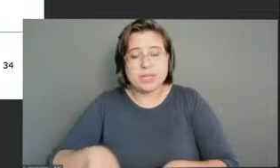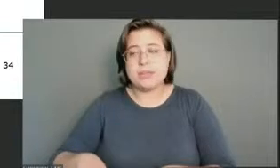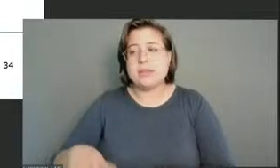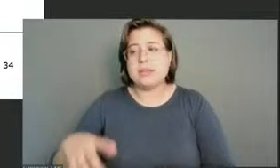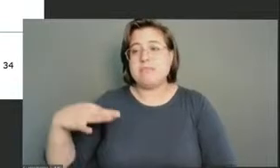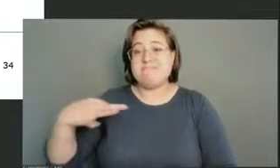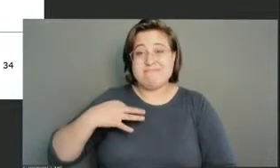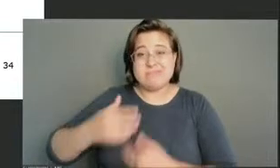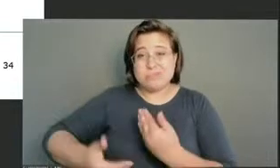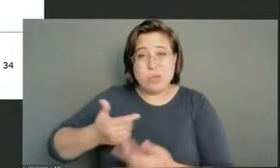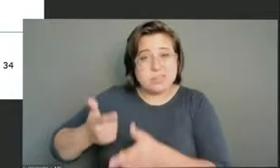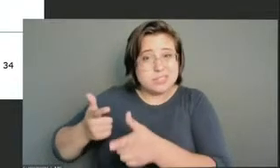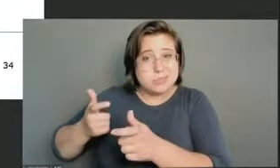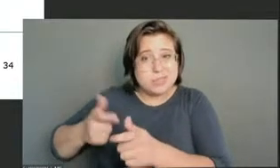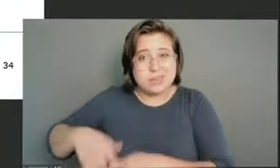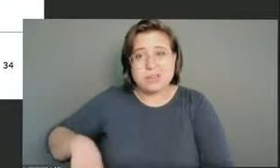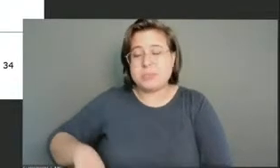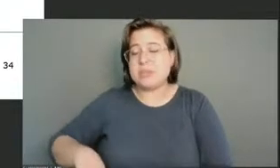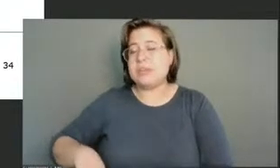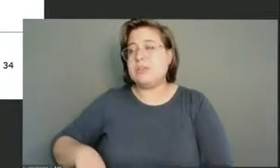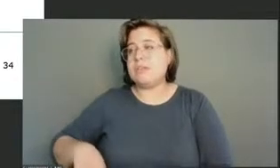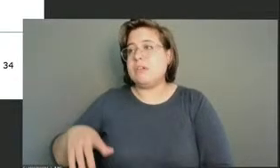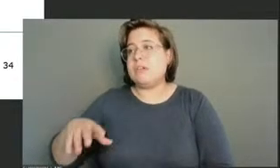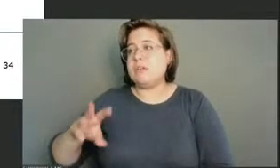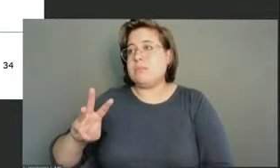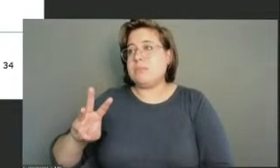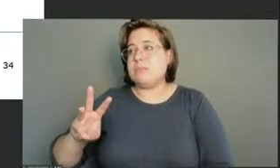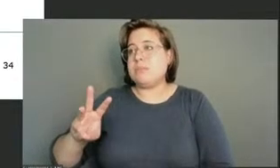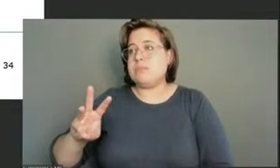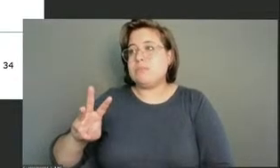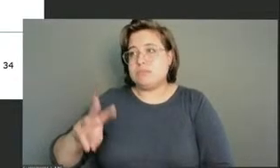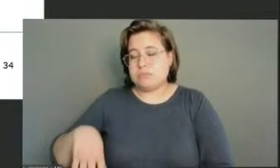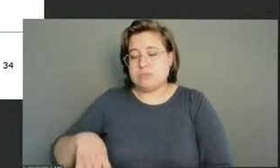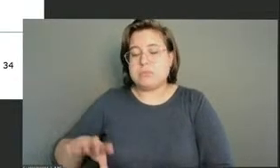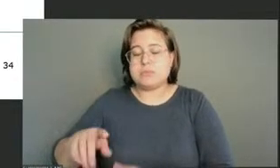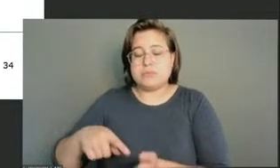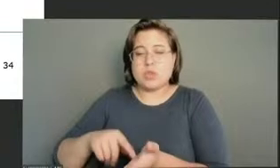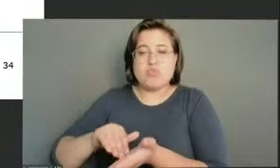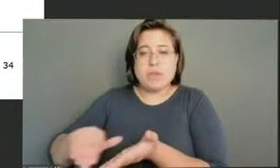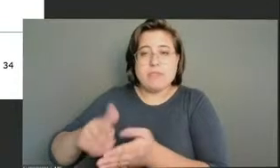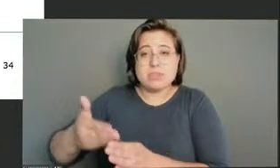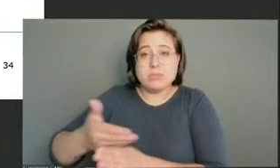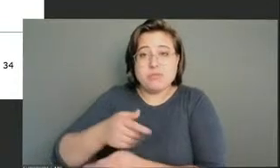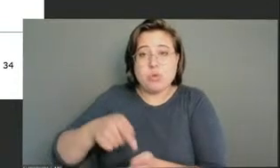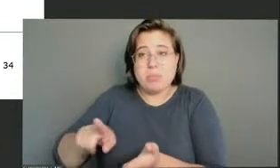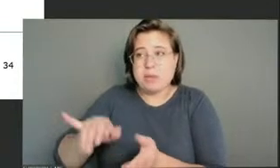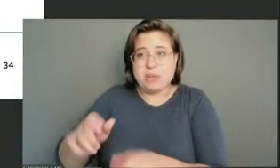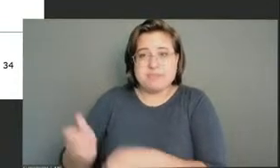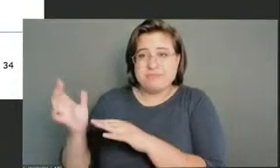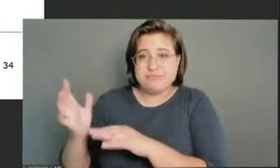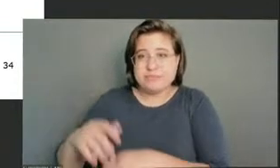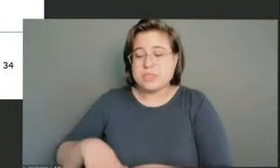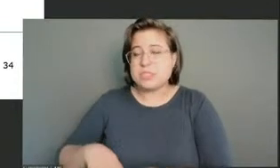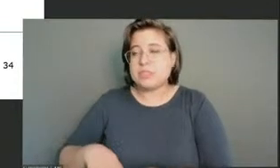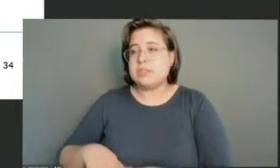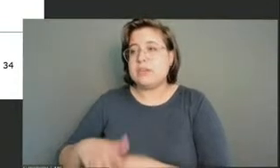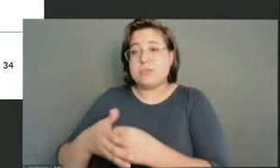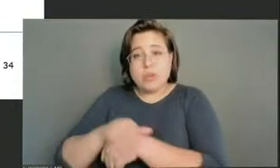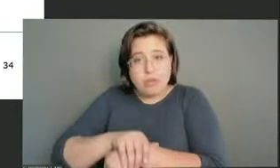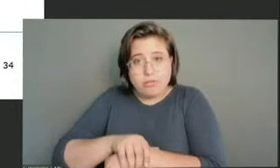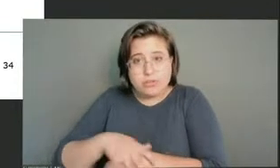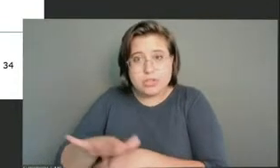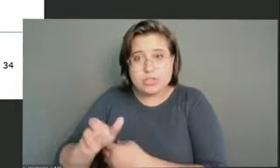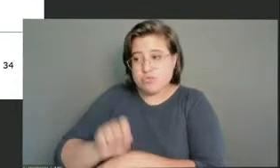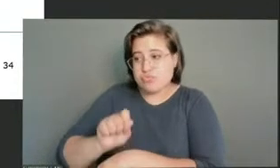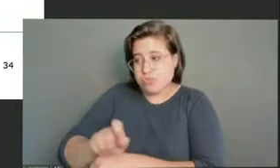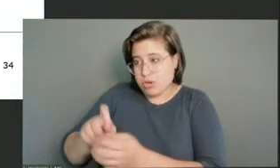application processing time, removing wait periods before payment and coverage, reducing work requirements necessary